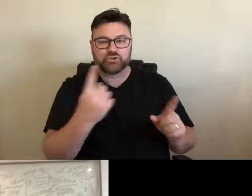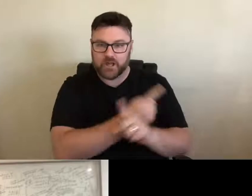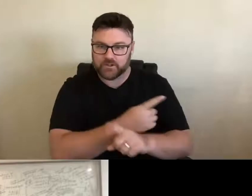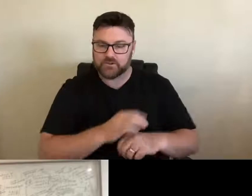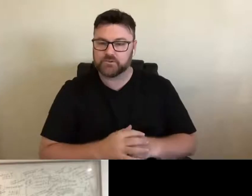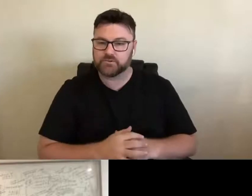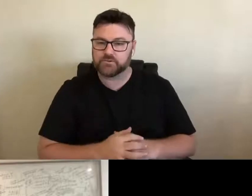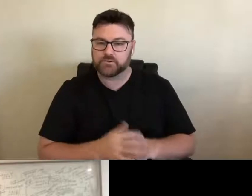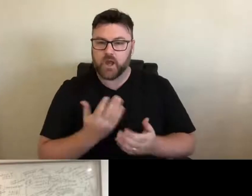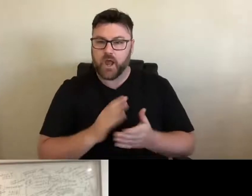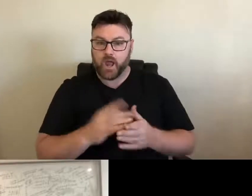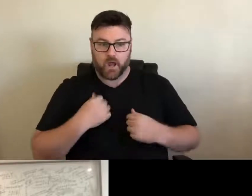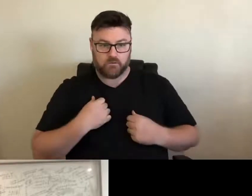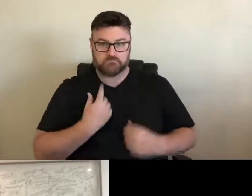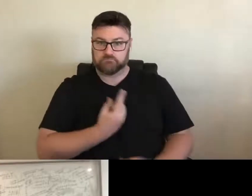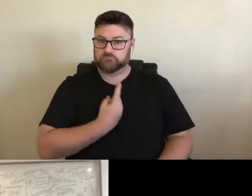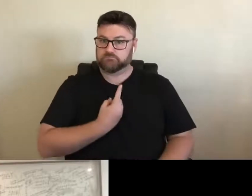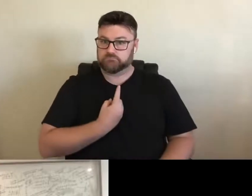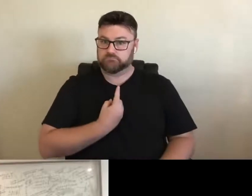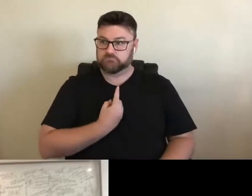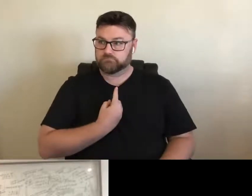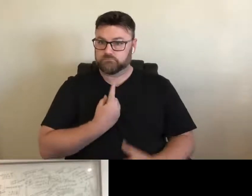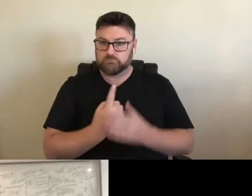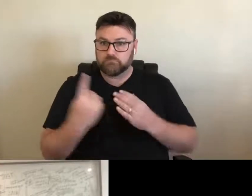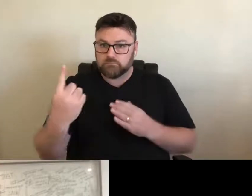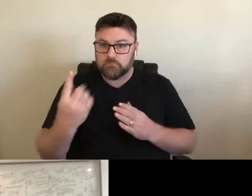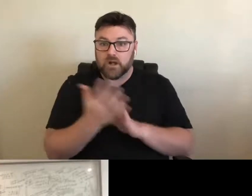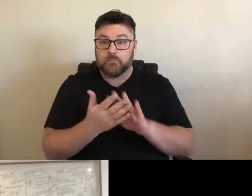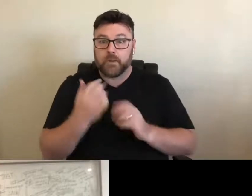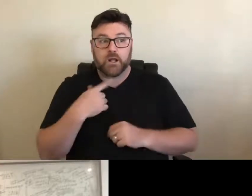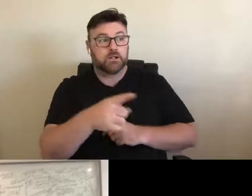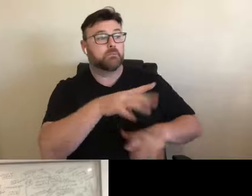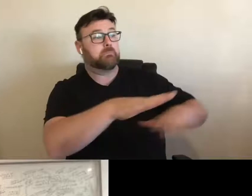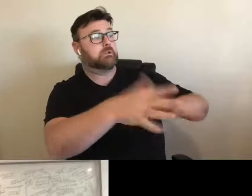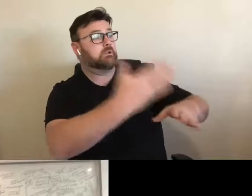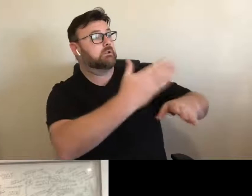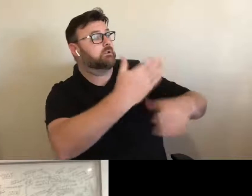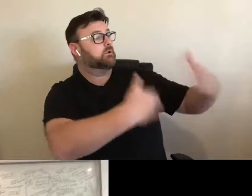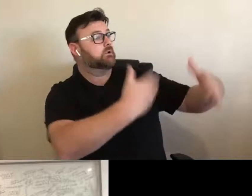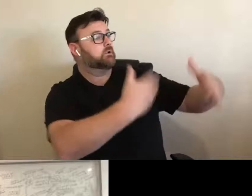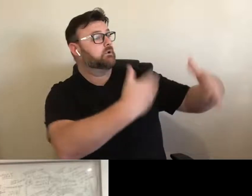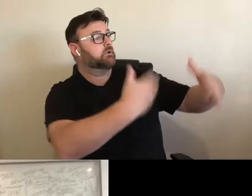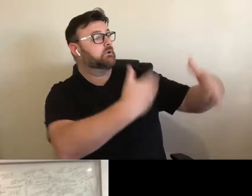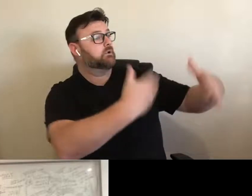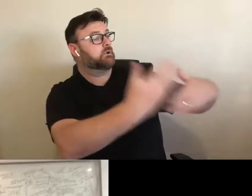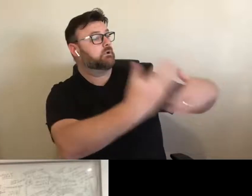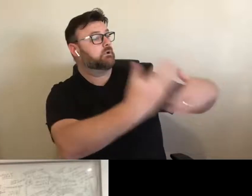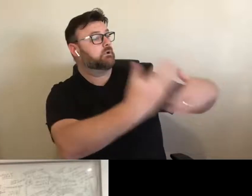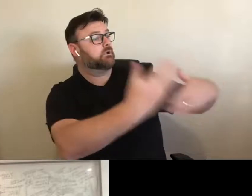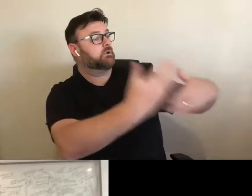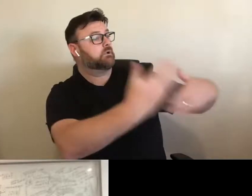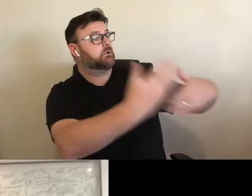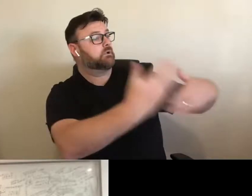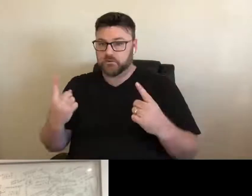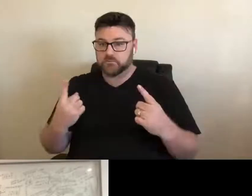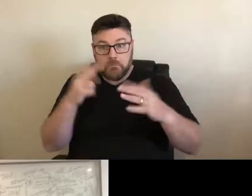how physical isolation might lead us to imagine an alternative to the busy contemporary lifestyles we lead, to imagine a